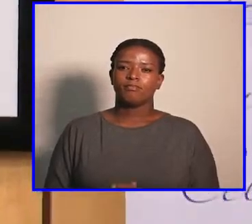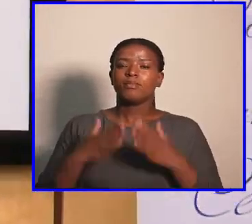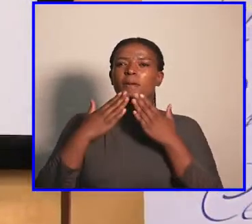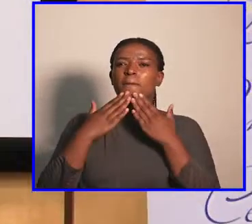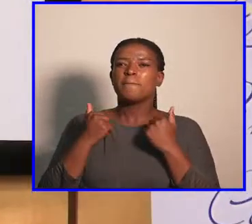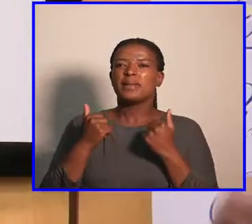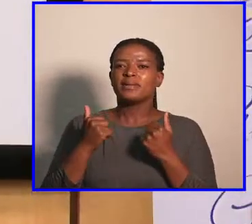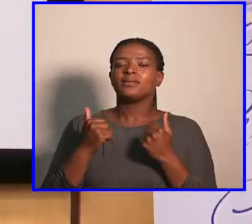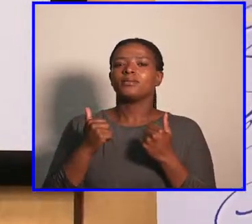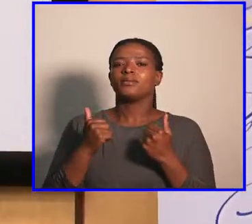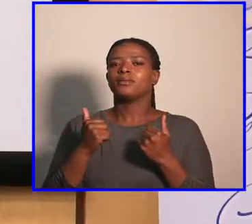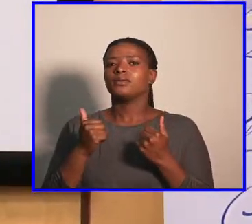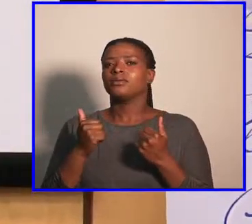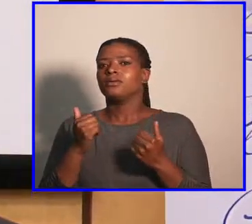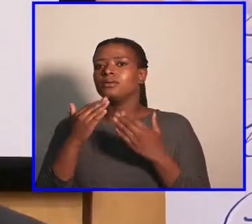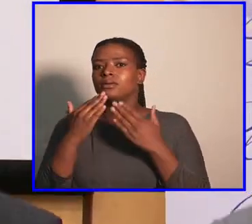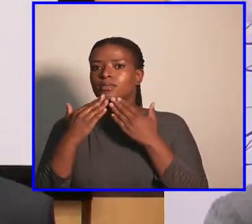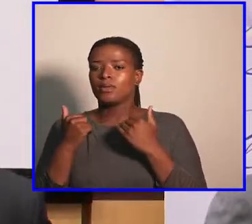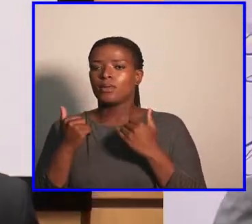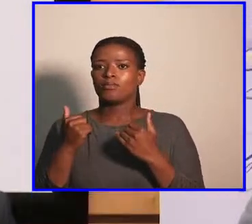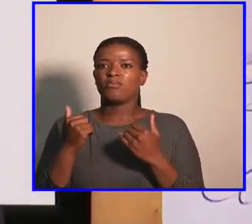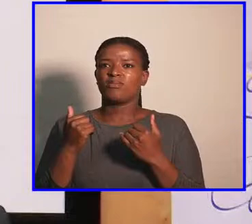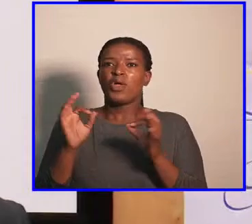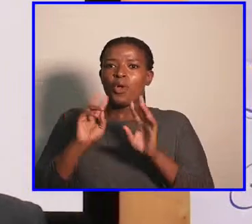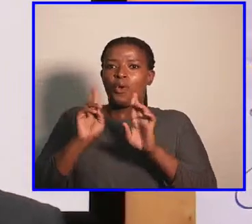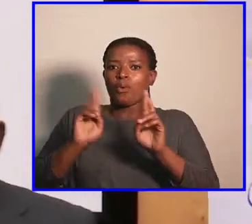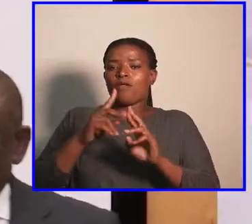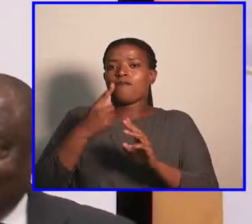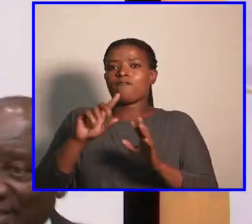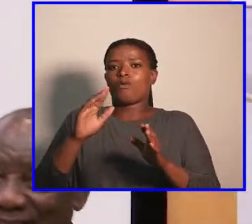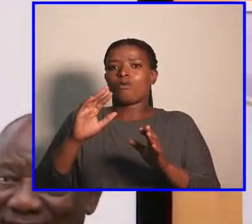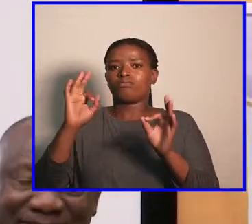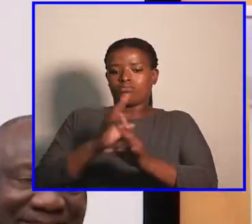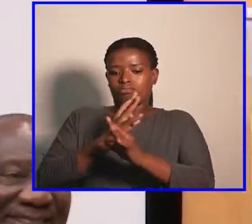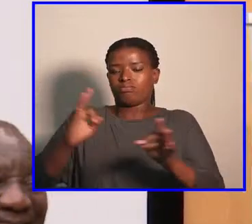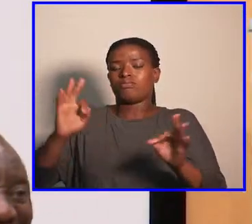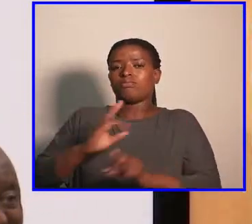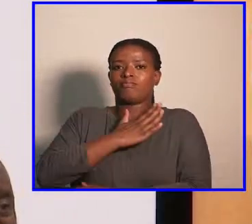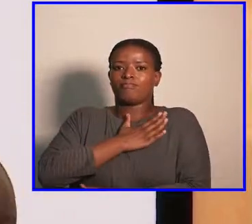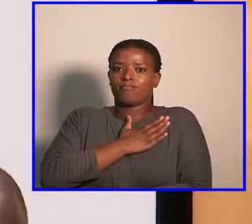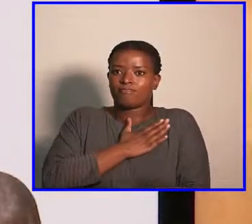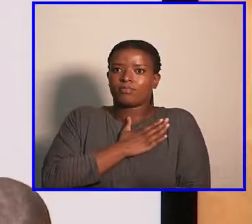settle down for the national anthem.